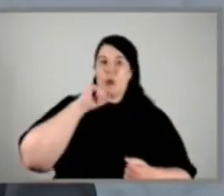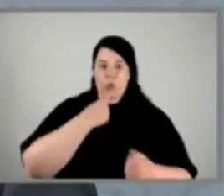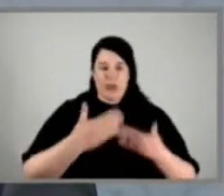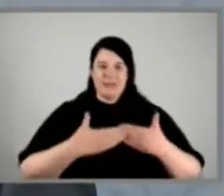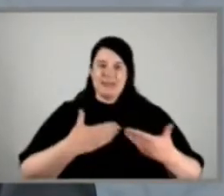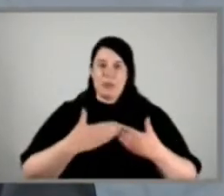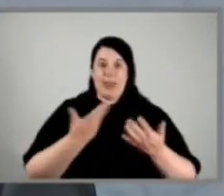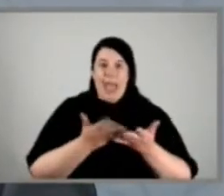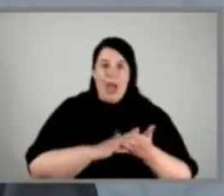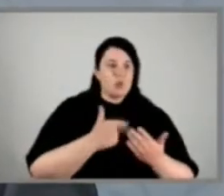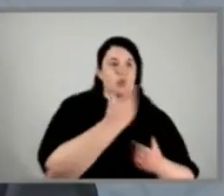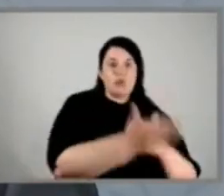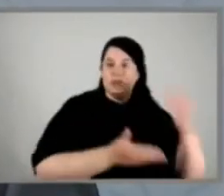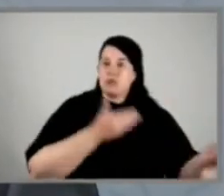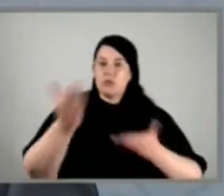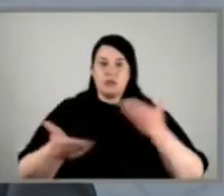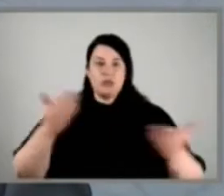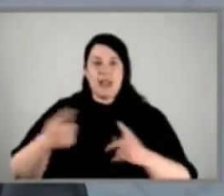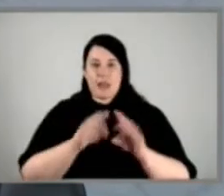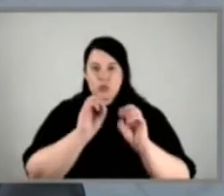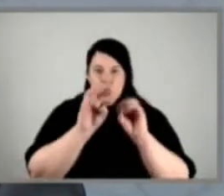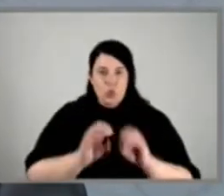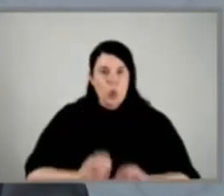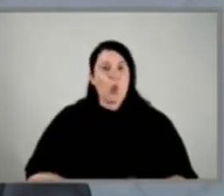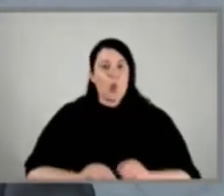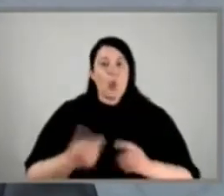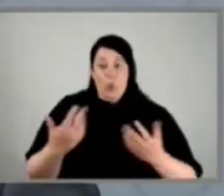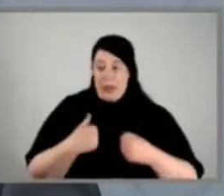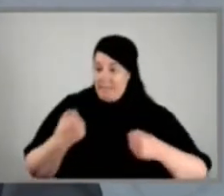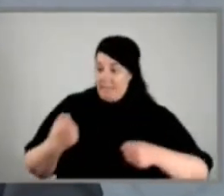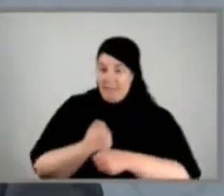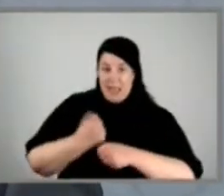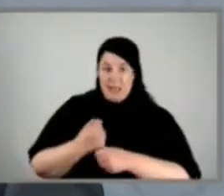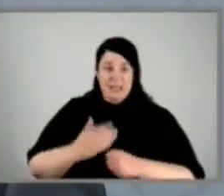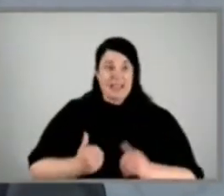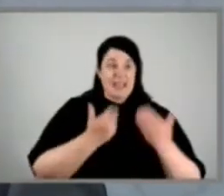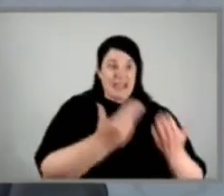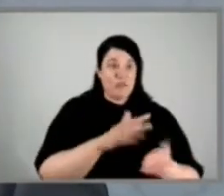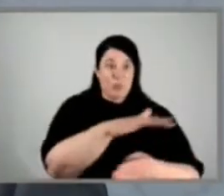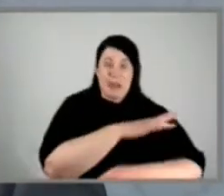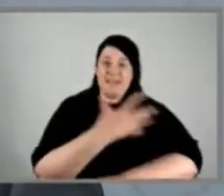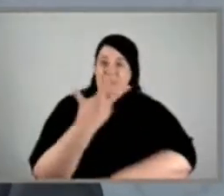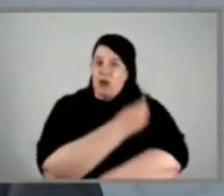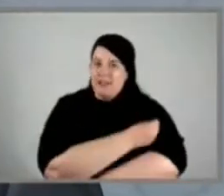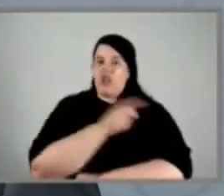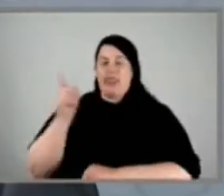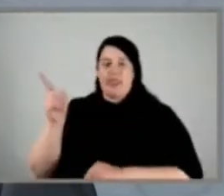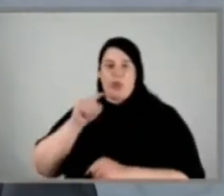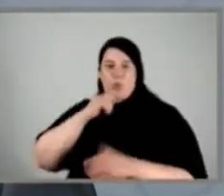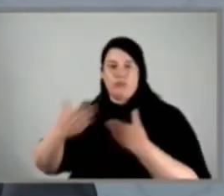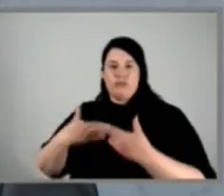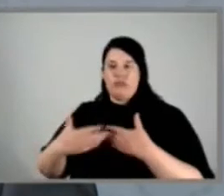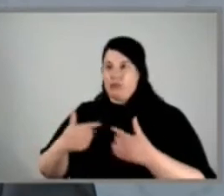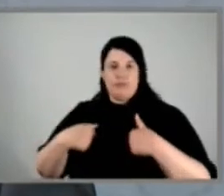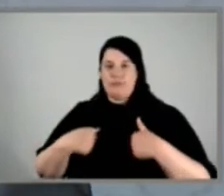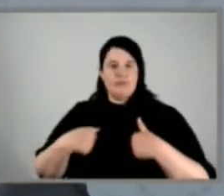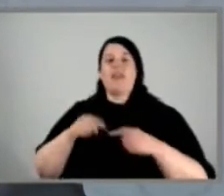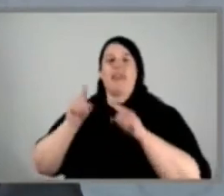issues from the place of manufacture to the place of immunisation. So that's part of the